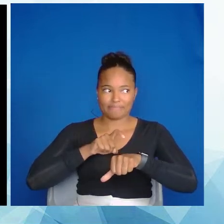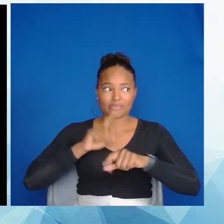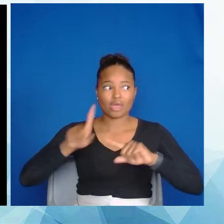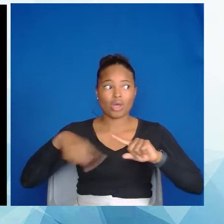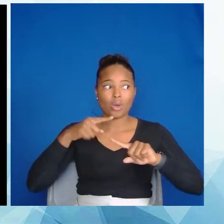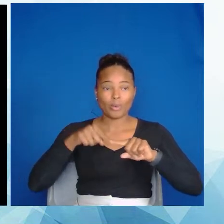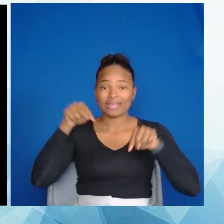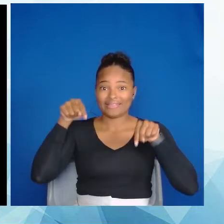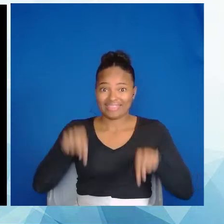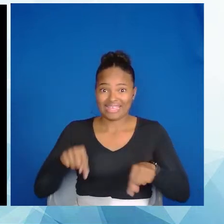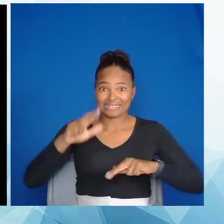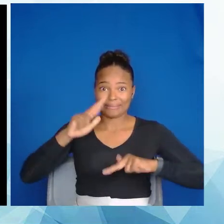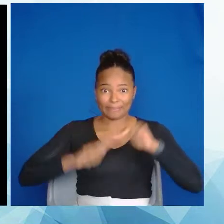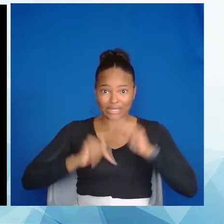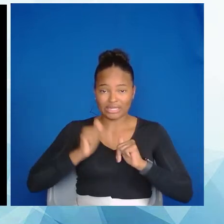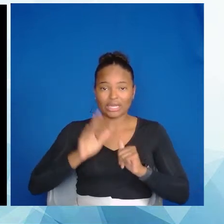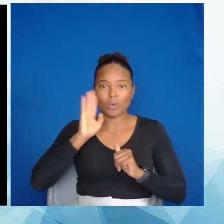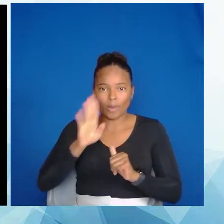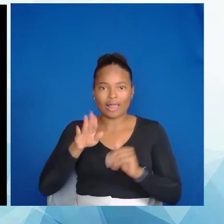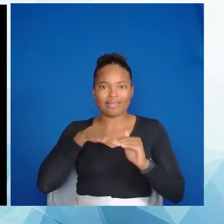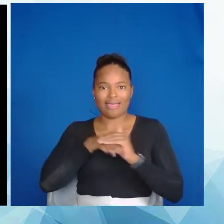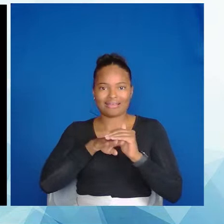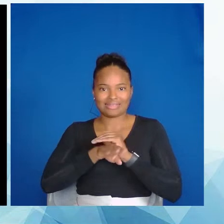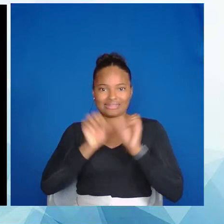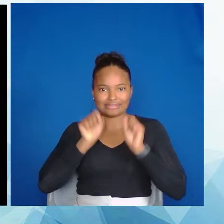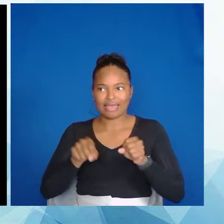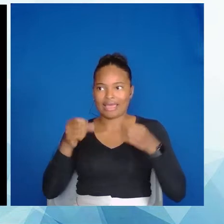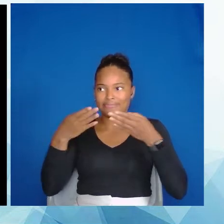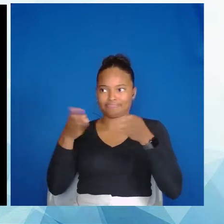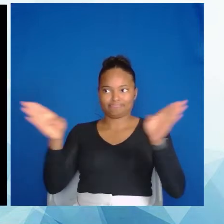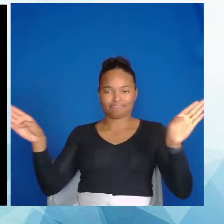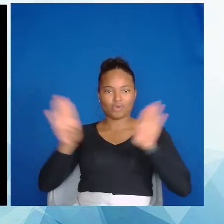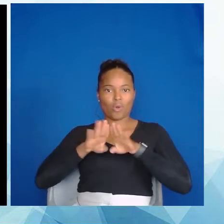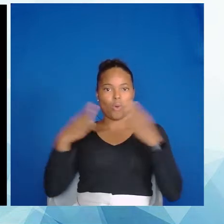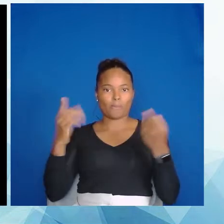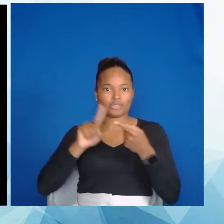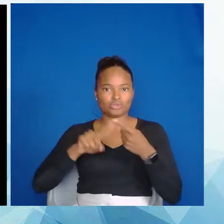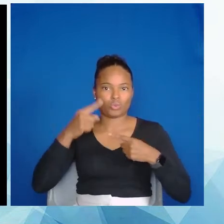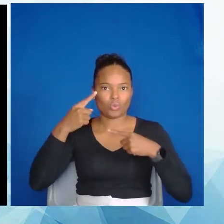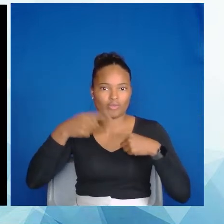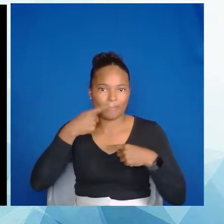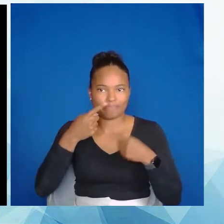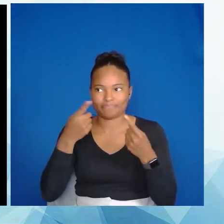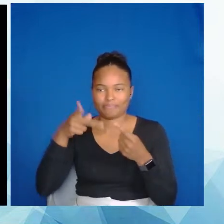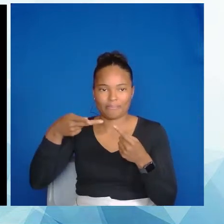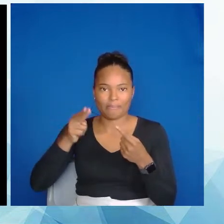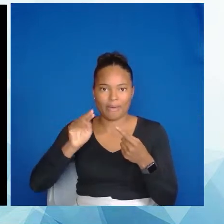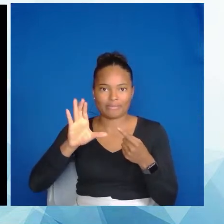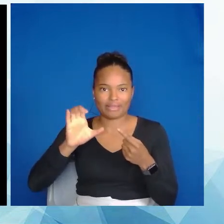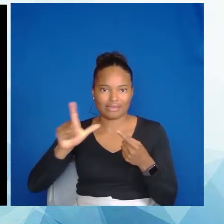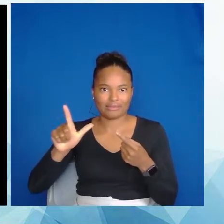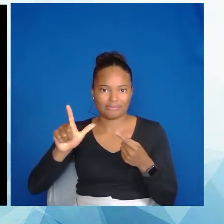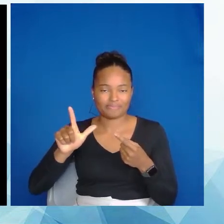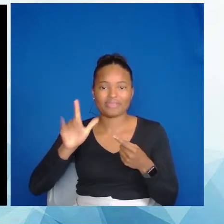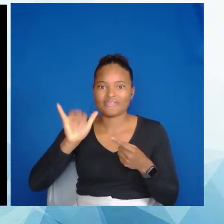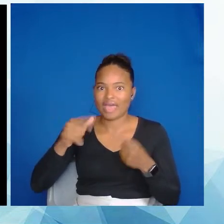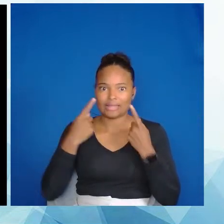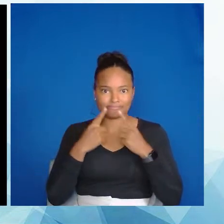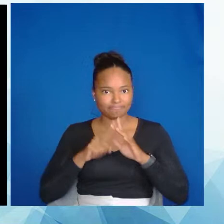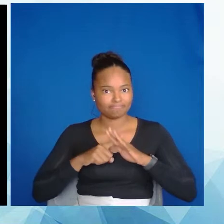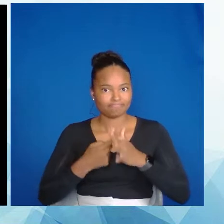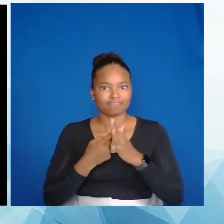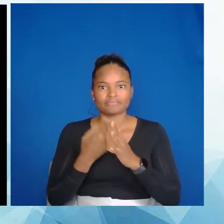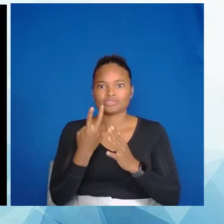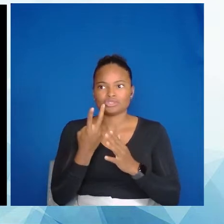will be accessible to the public. That is a new requirement. It actually went into effect like 2 days ago.